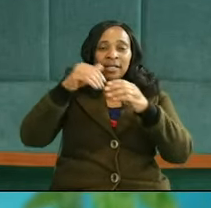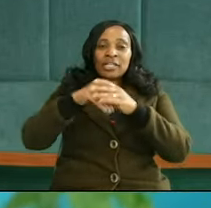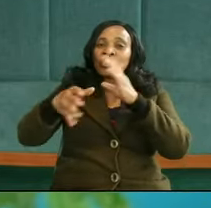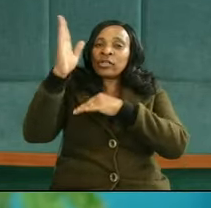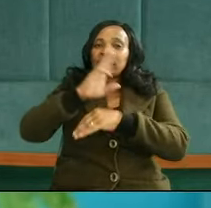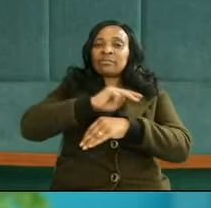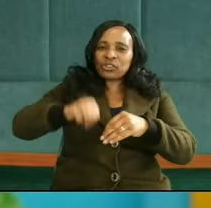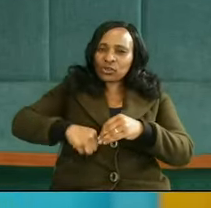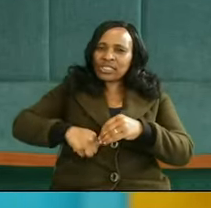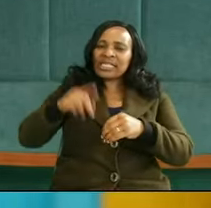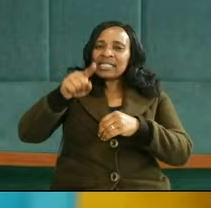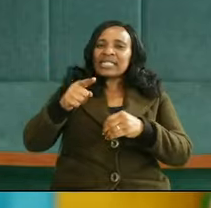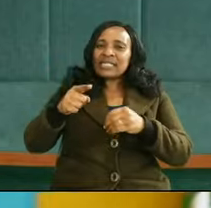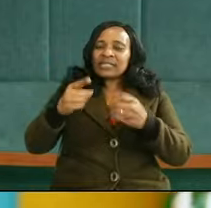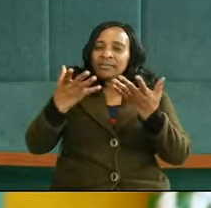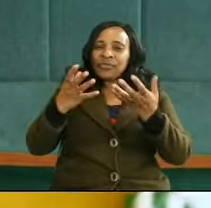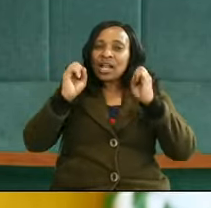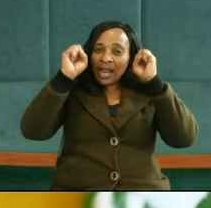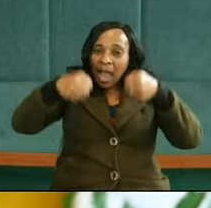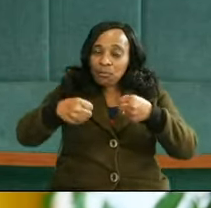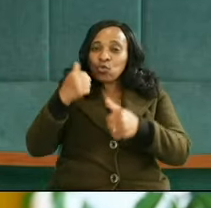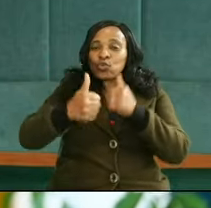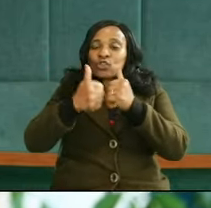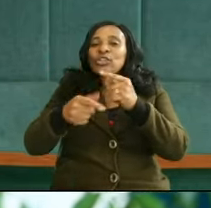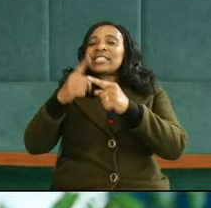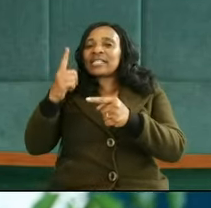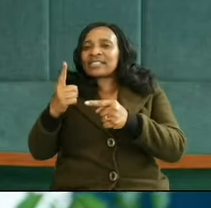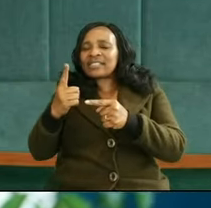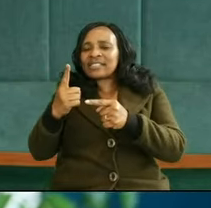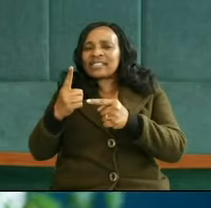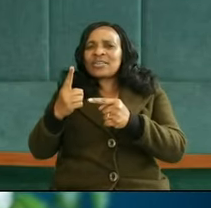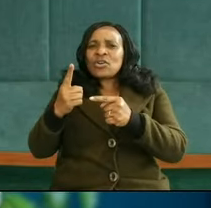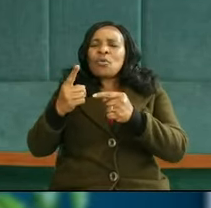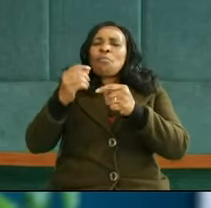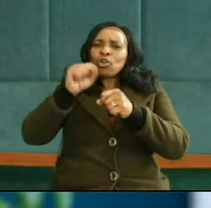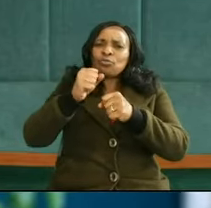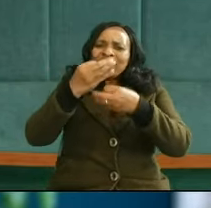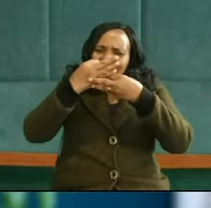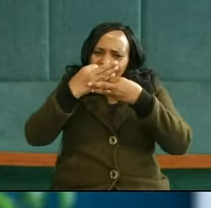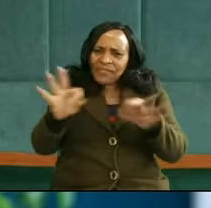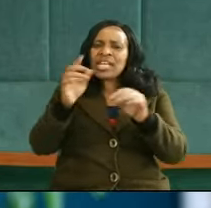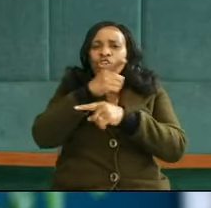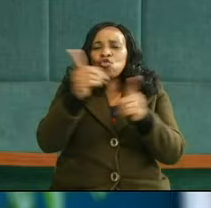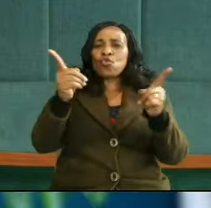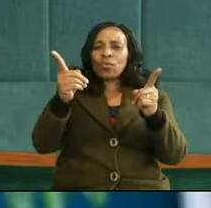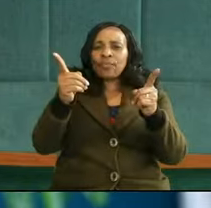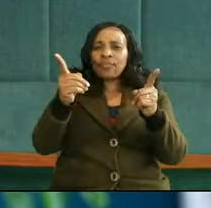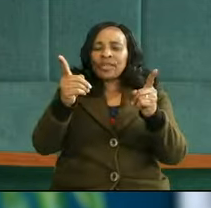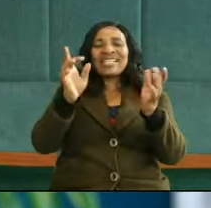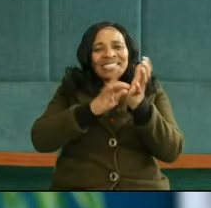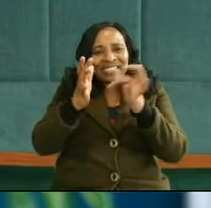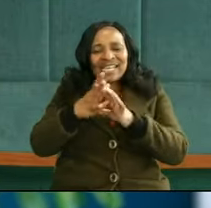omniscience already saw man falling in sin. And God put in place that plan to be saved through the Lamb, Jesus